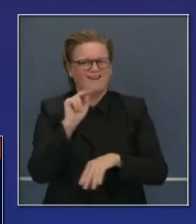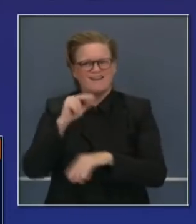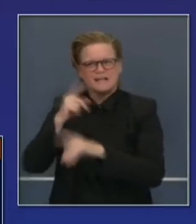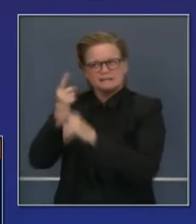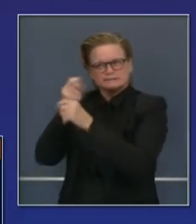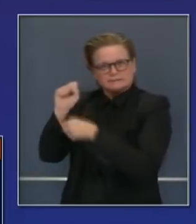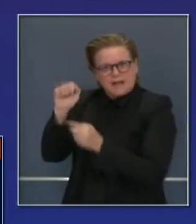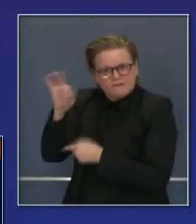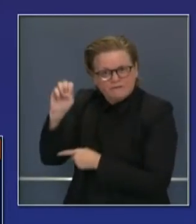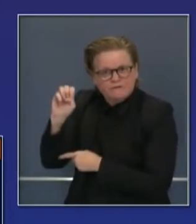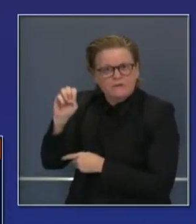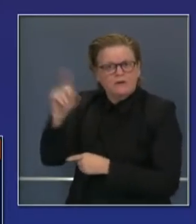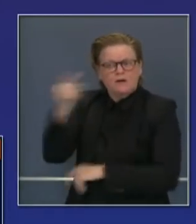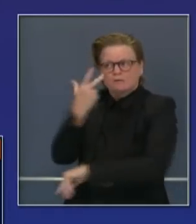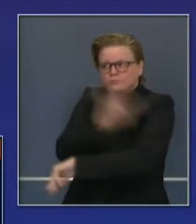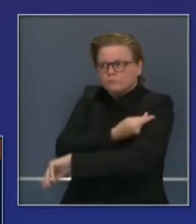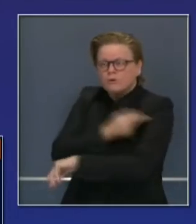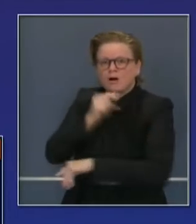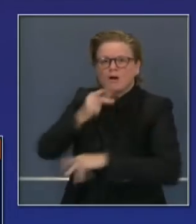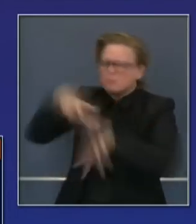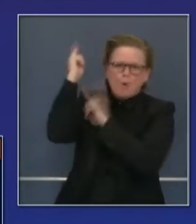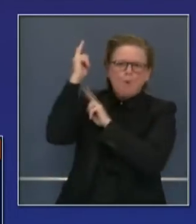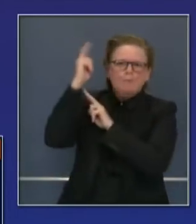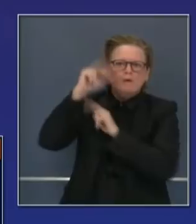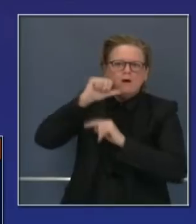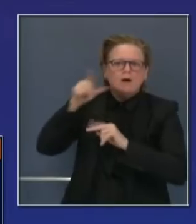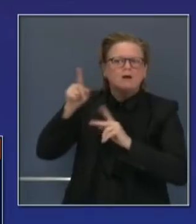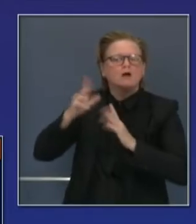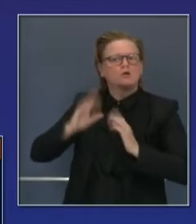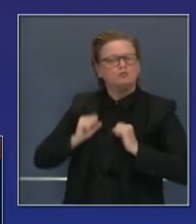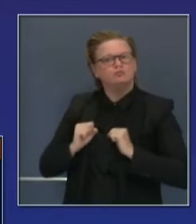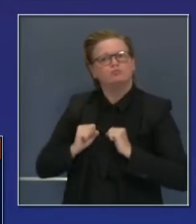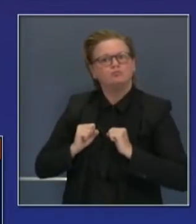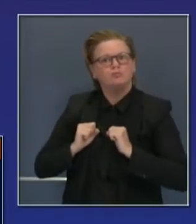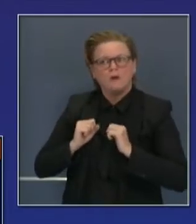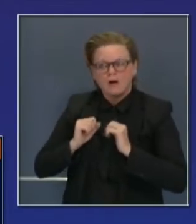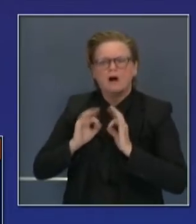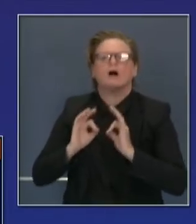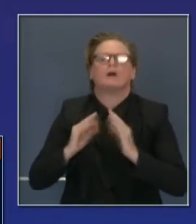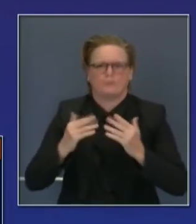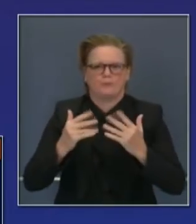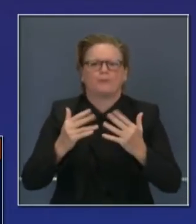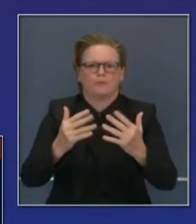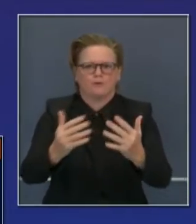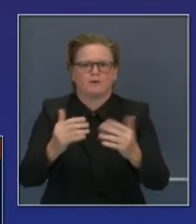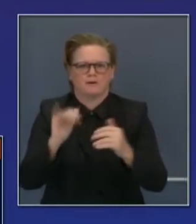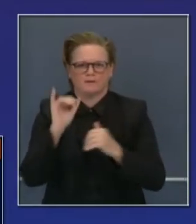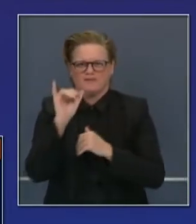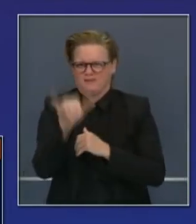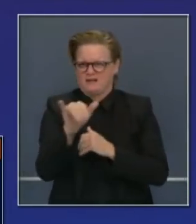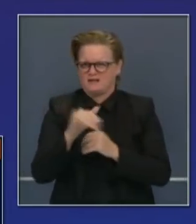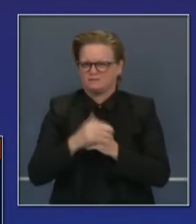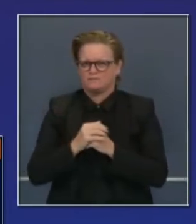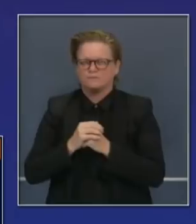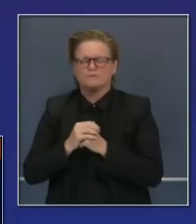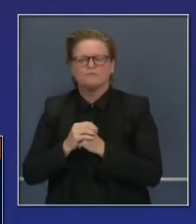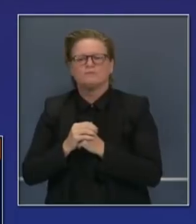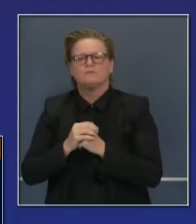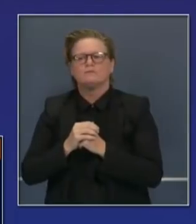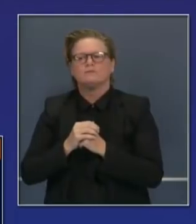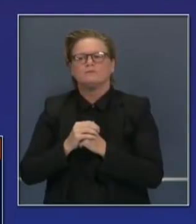this. We will be very aggressive in making sure that those with means, those